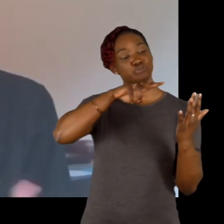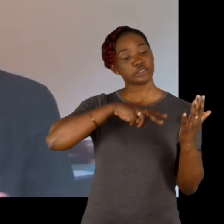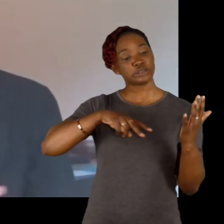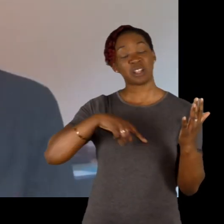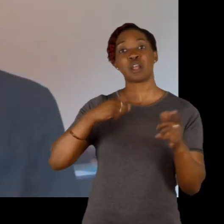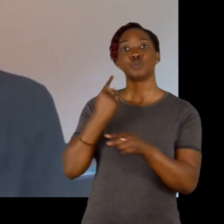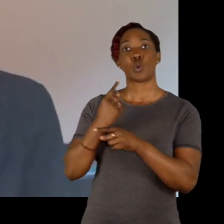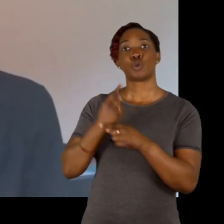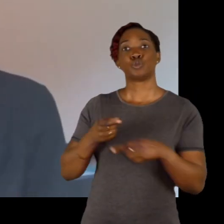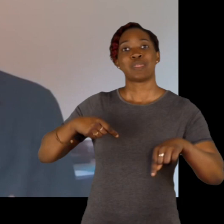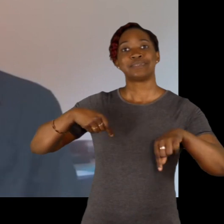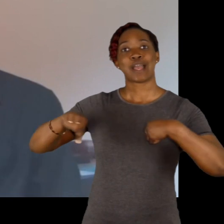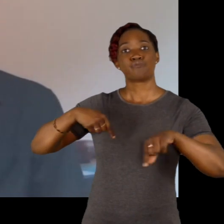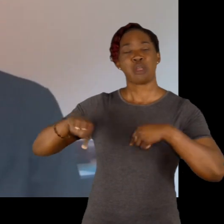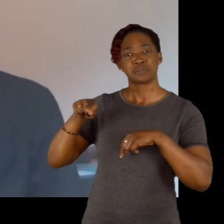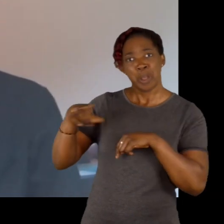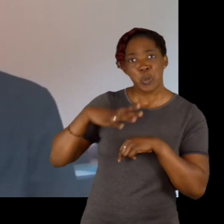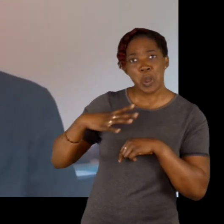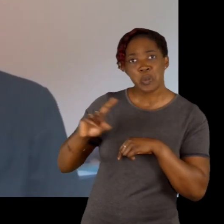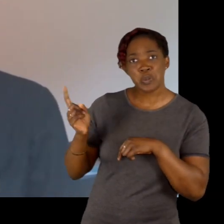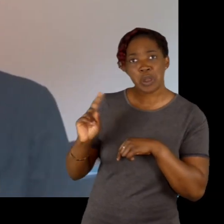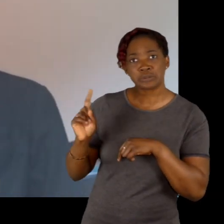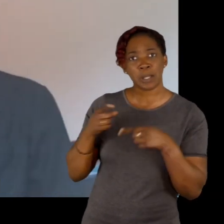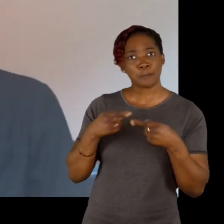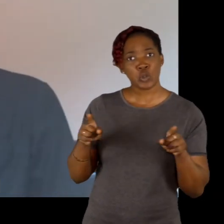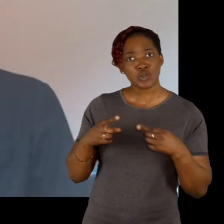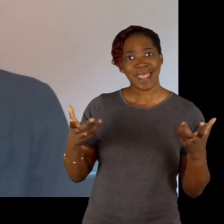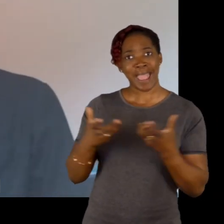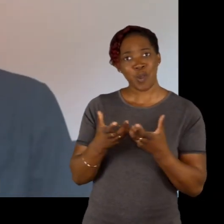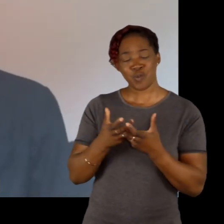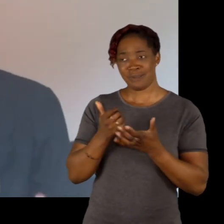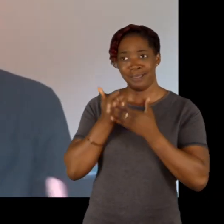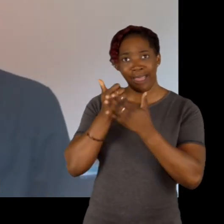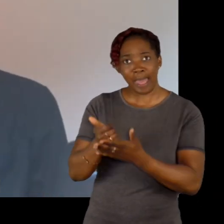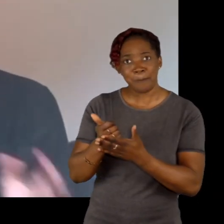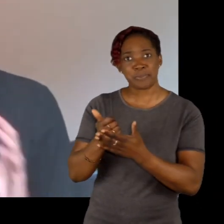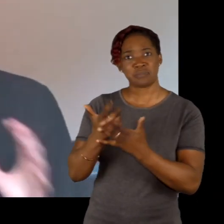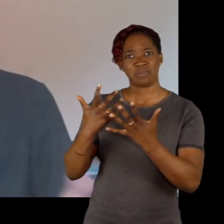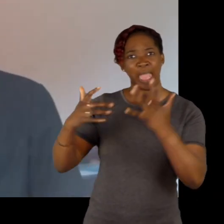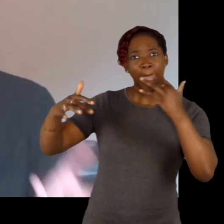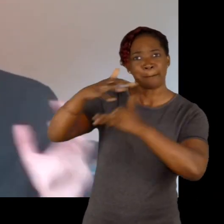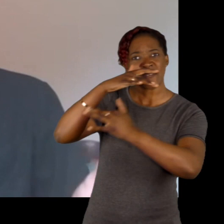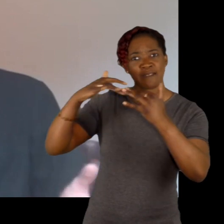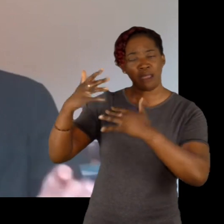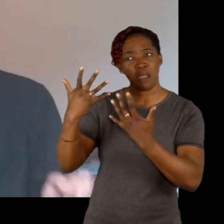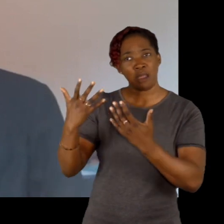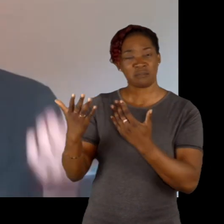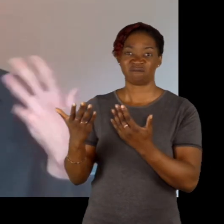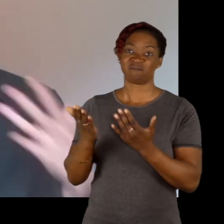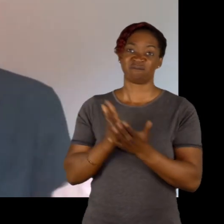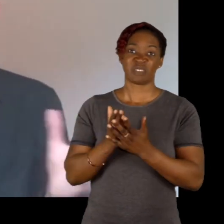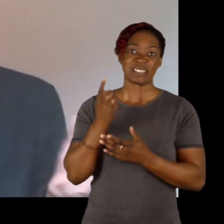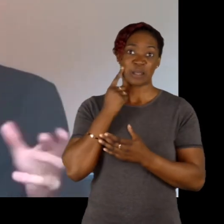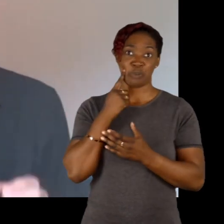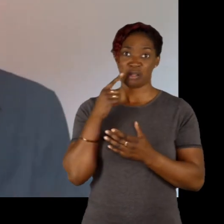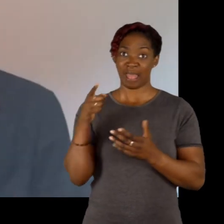script or watch a rough edit, and I'll talk to the director about their intent for the film and how music could serve the tone they want to imbue in the film Or